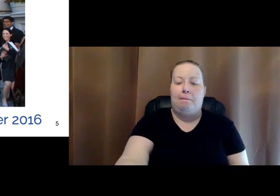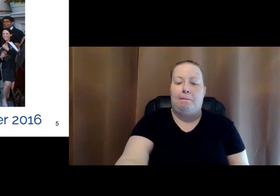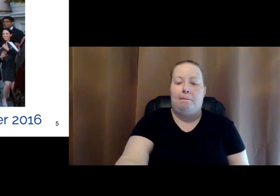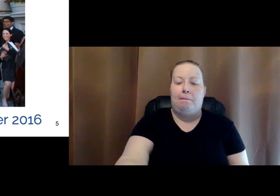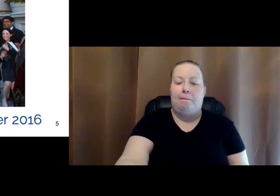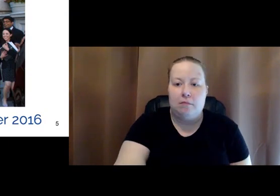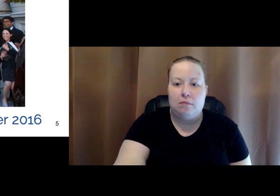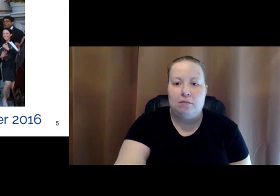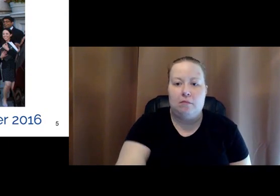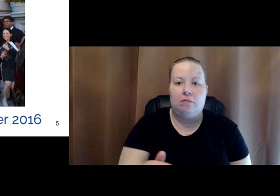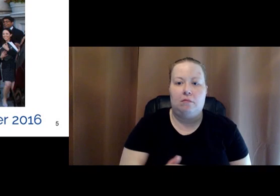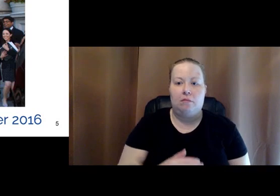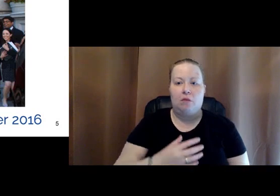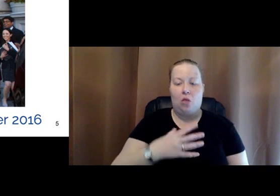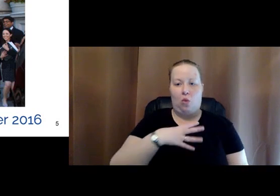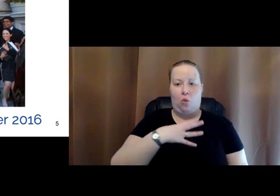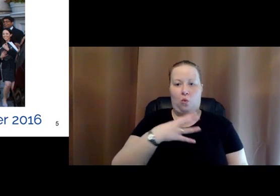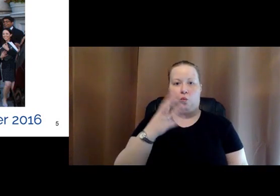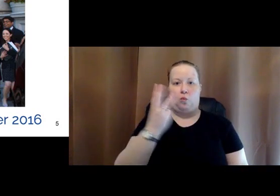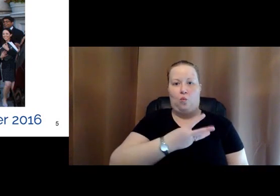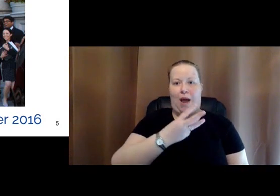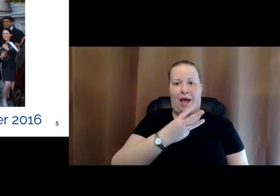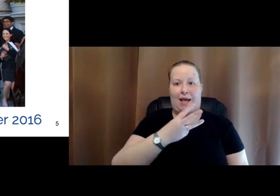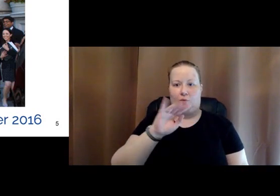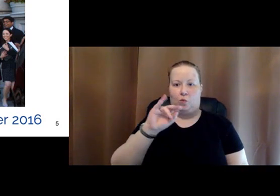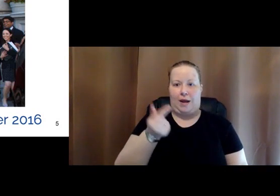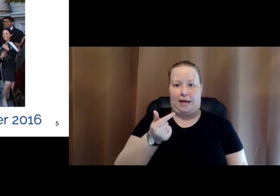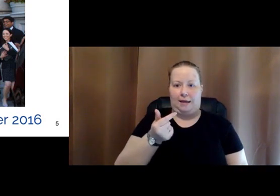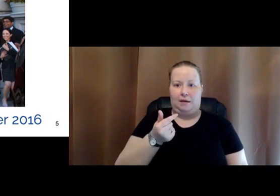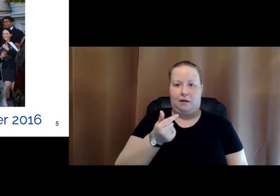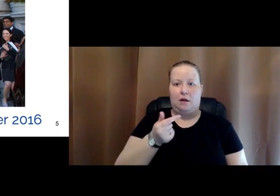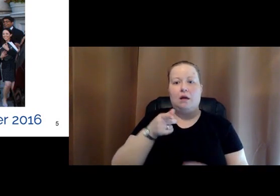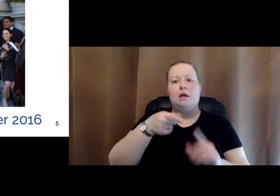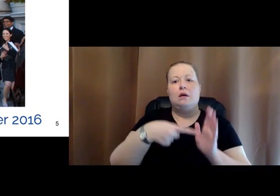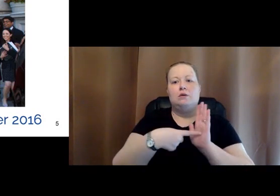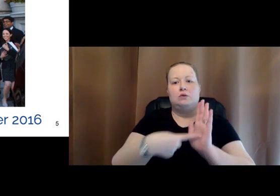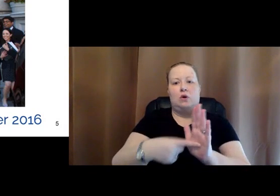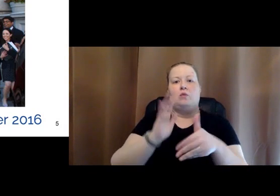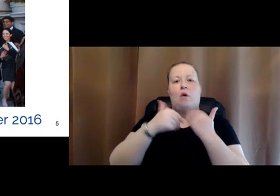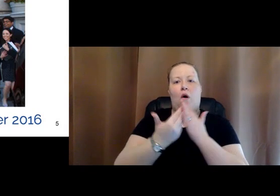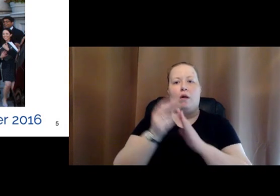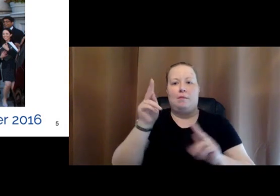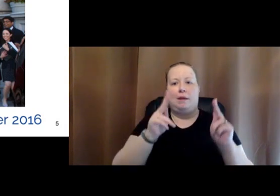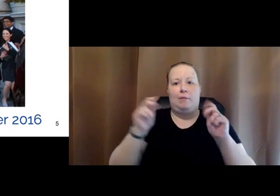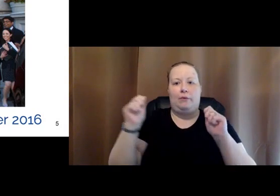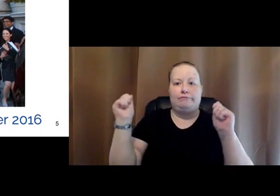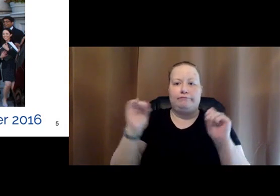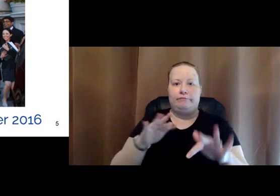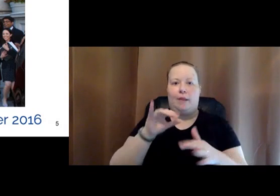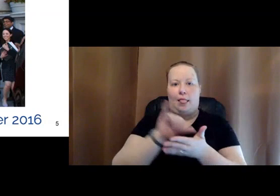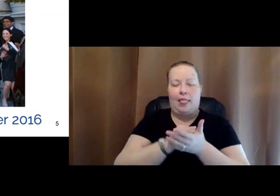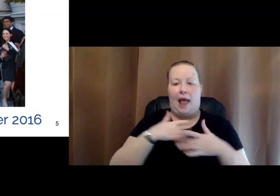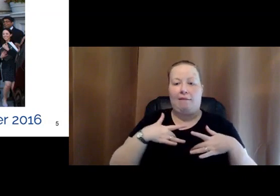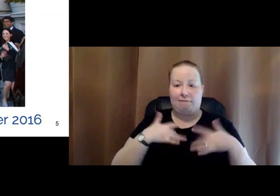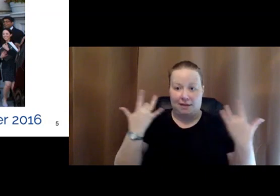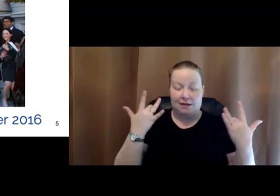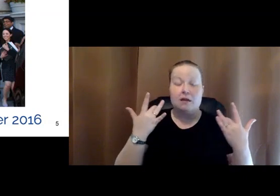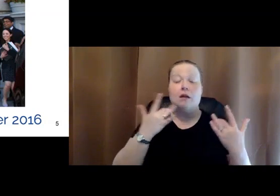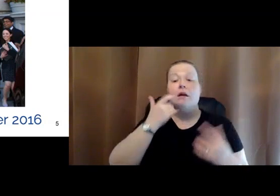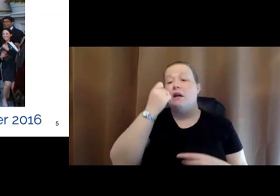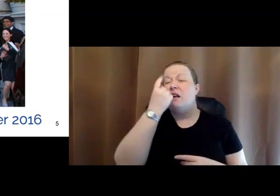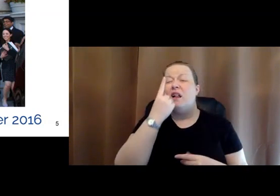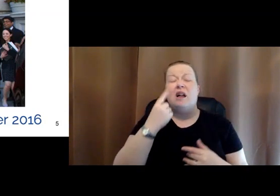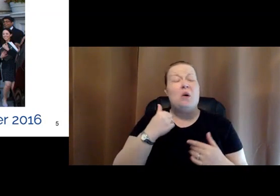West Wing entrance. And this shows all the people that had come to that event, but we also had people from